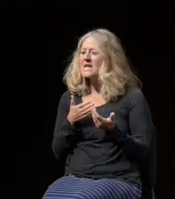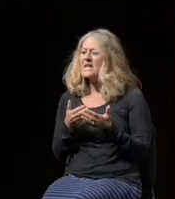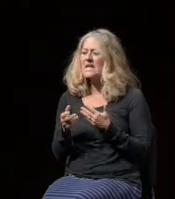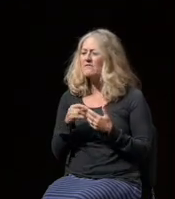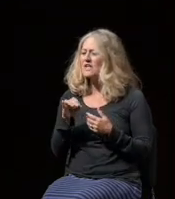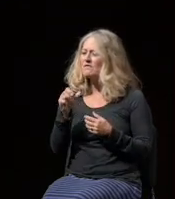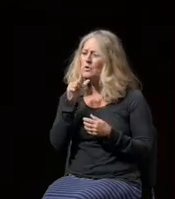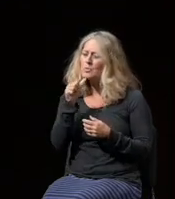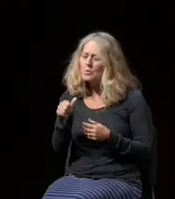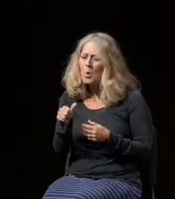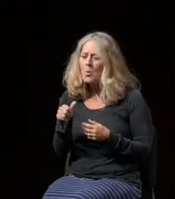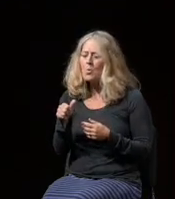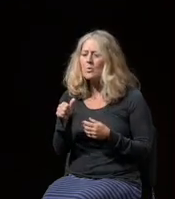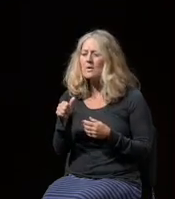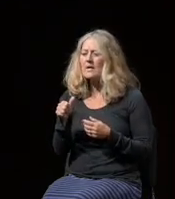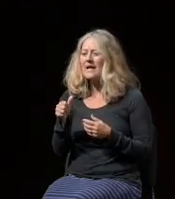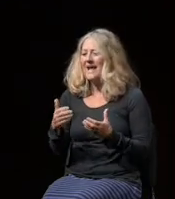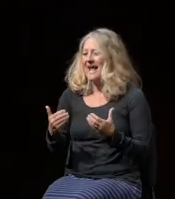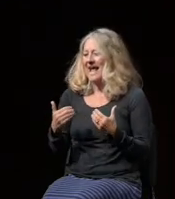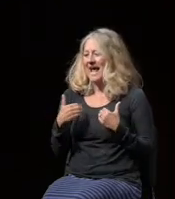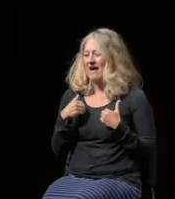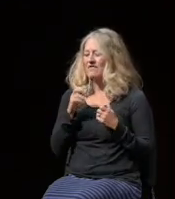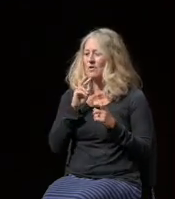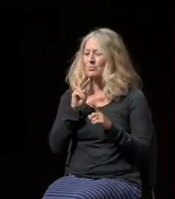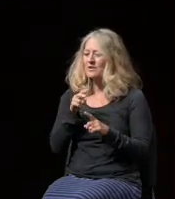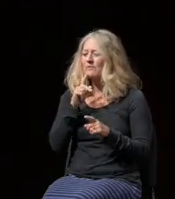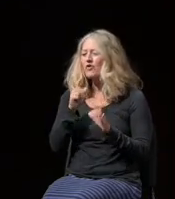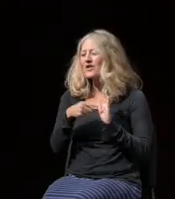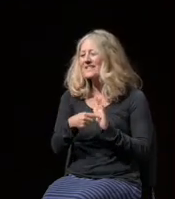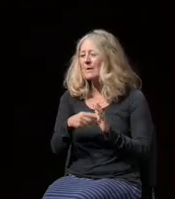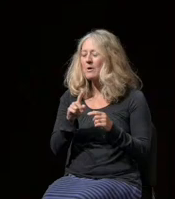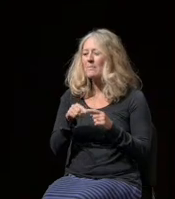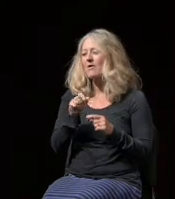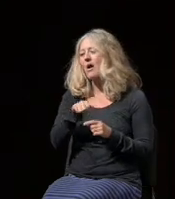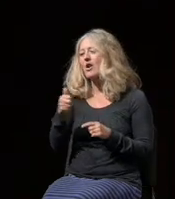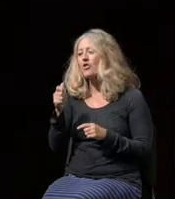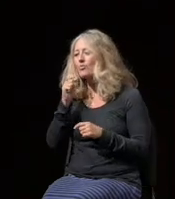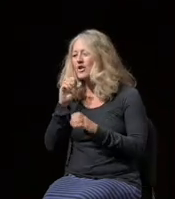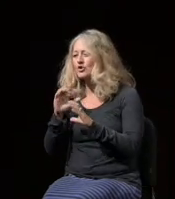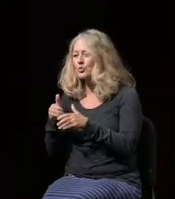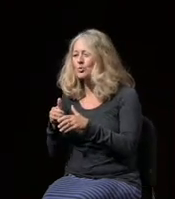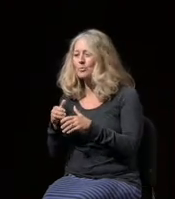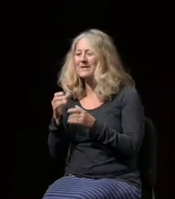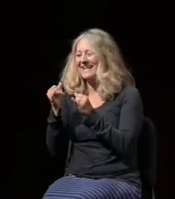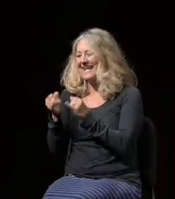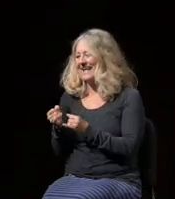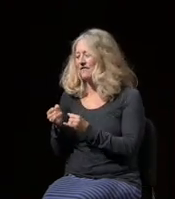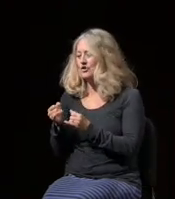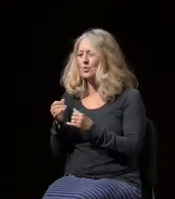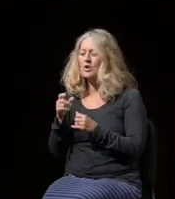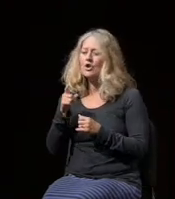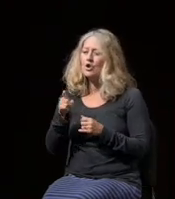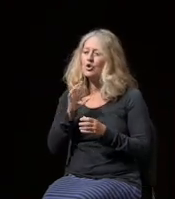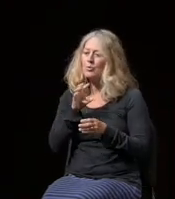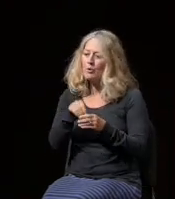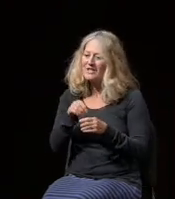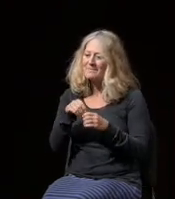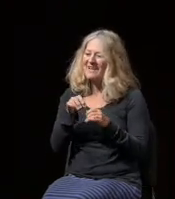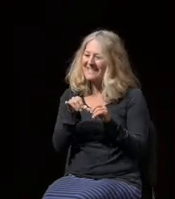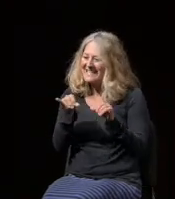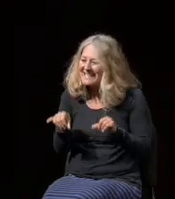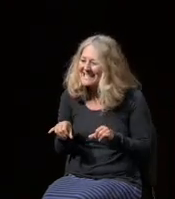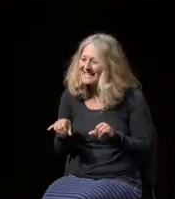don't have that perspective, for an example, about another racial group individually, you participate in that system.